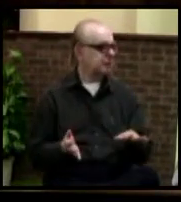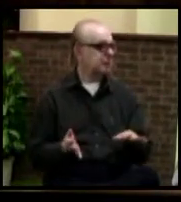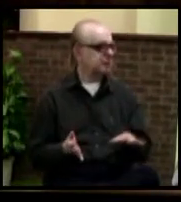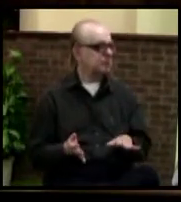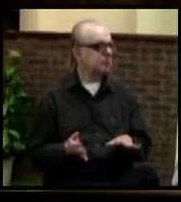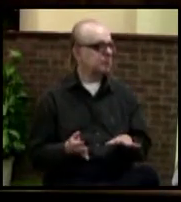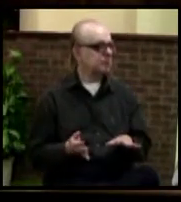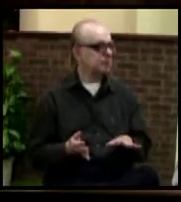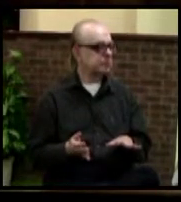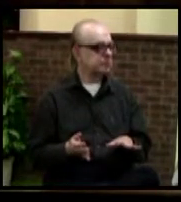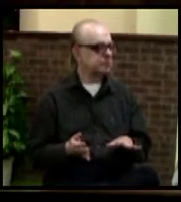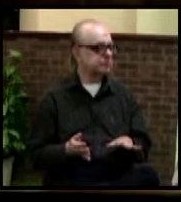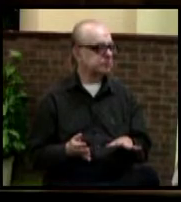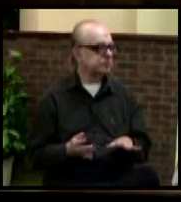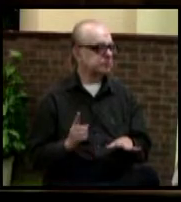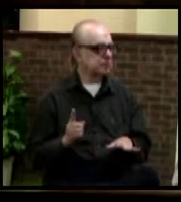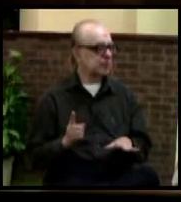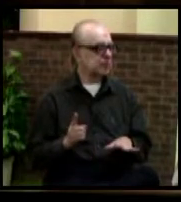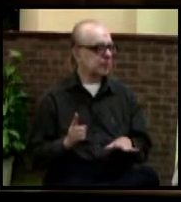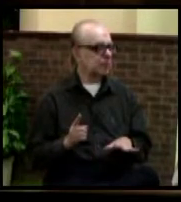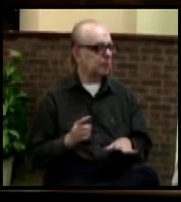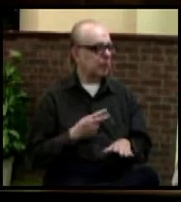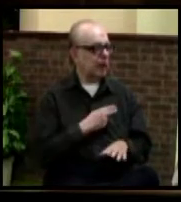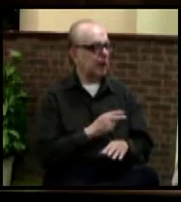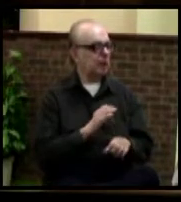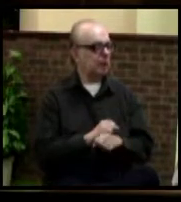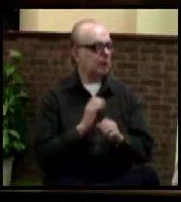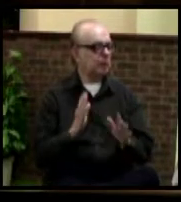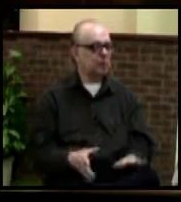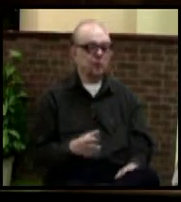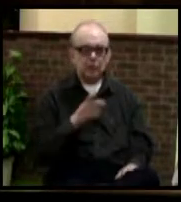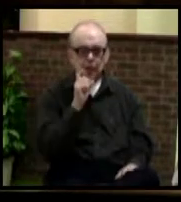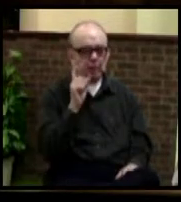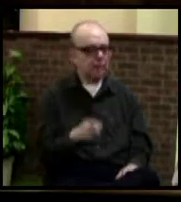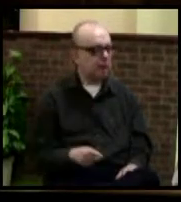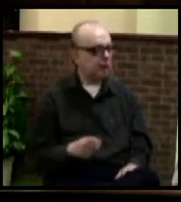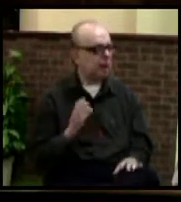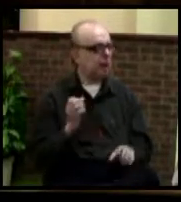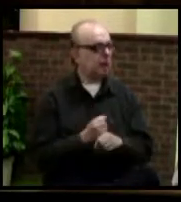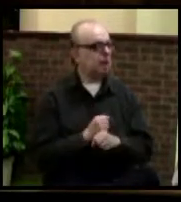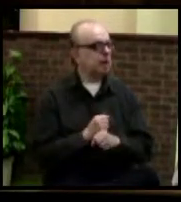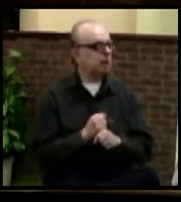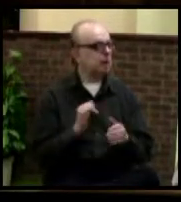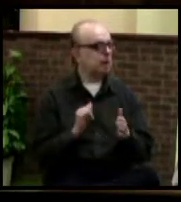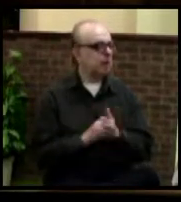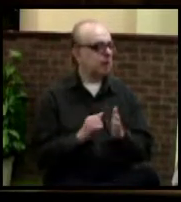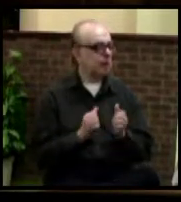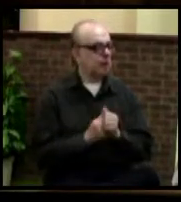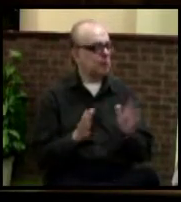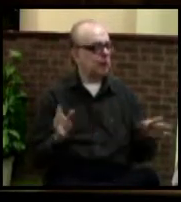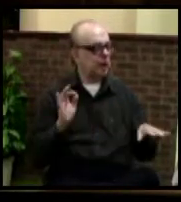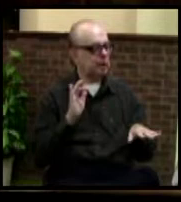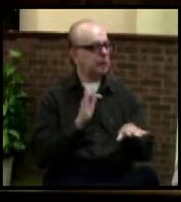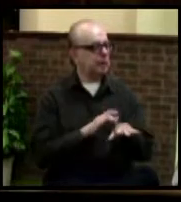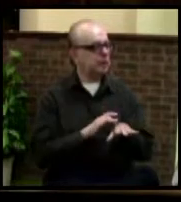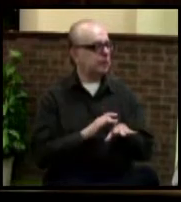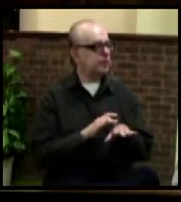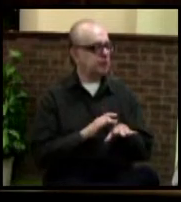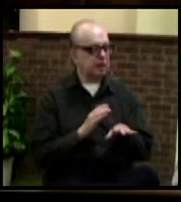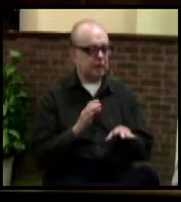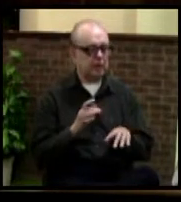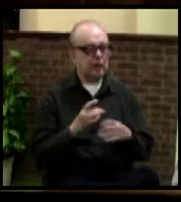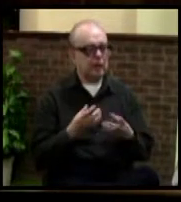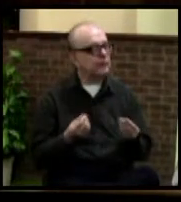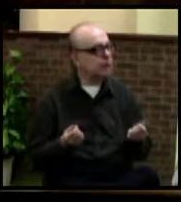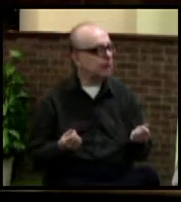came here and died, that Duncan, one of the health workers who supposedly you can't get it without touching